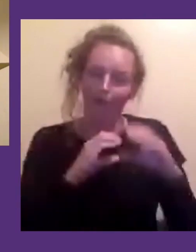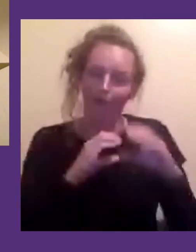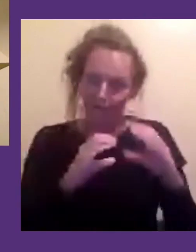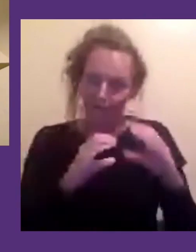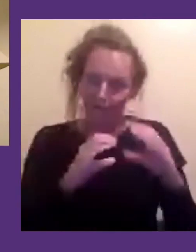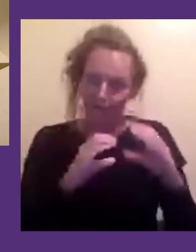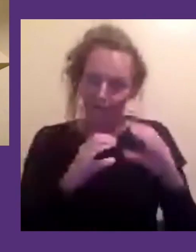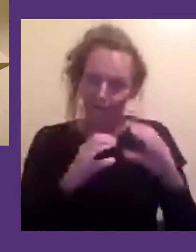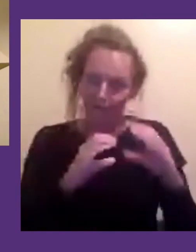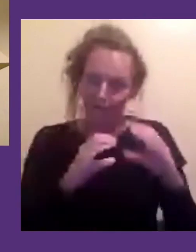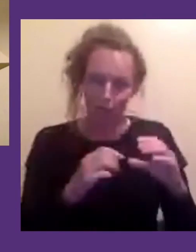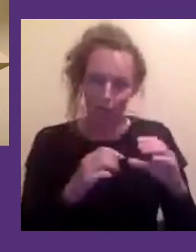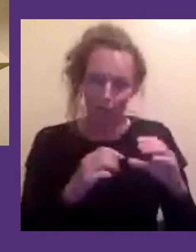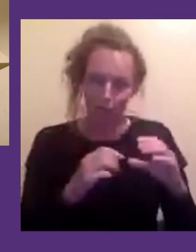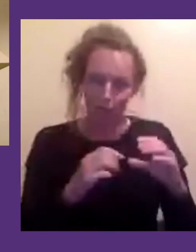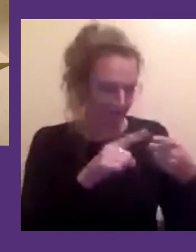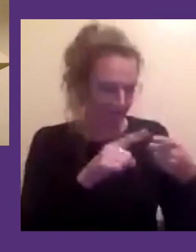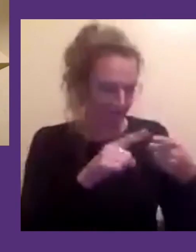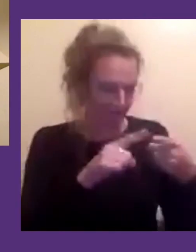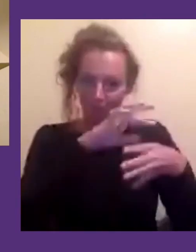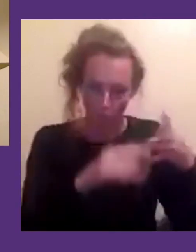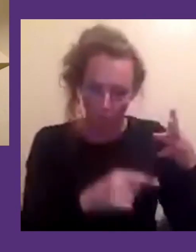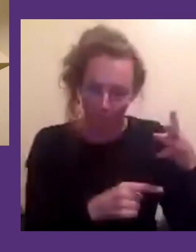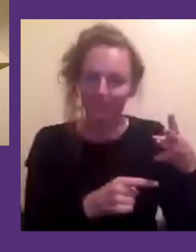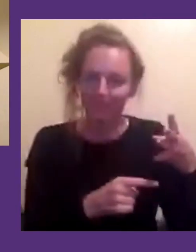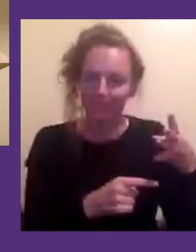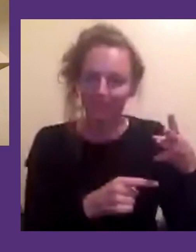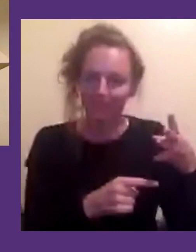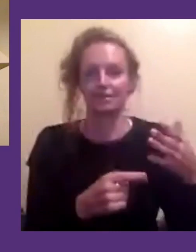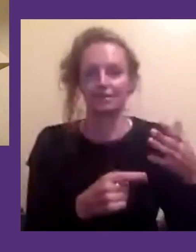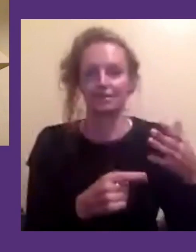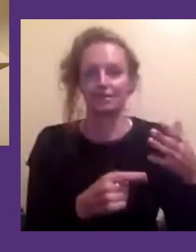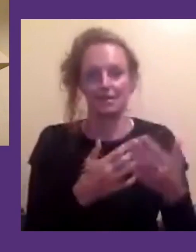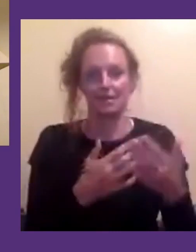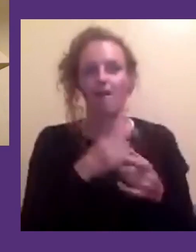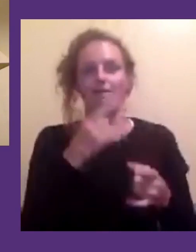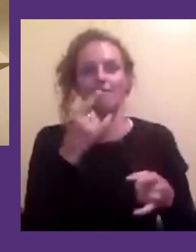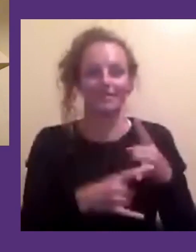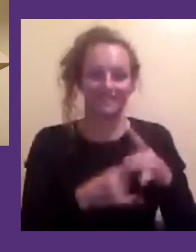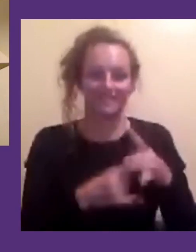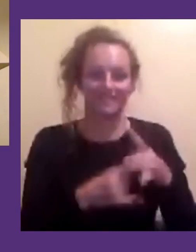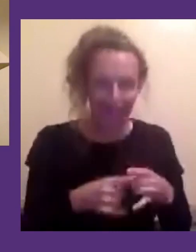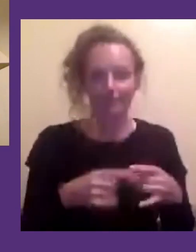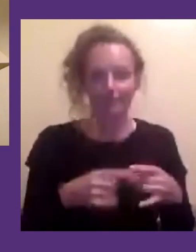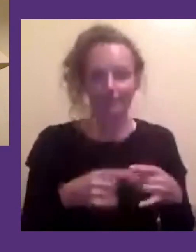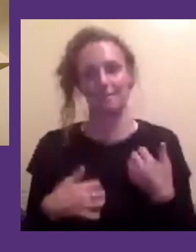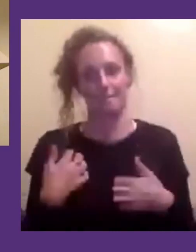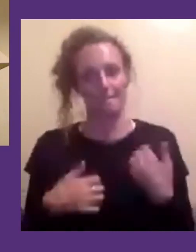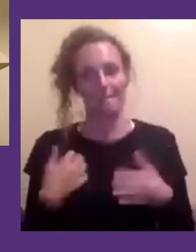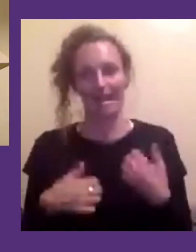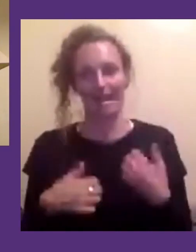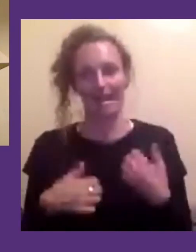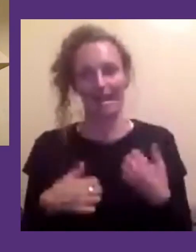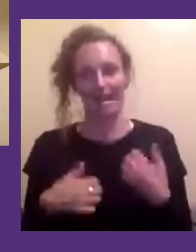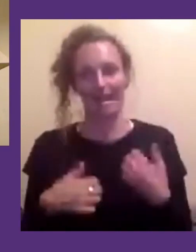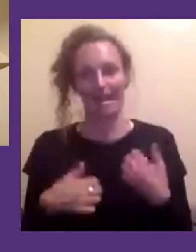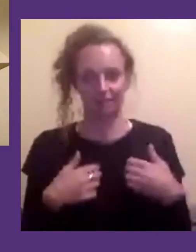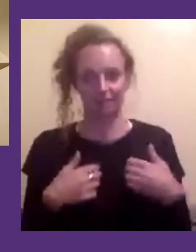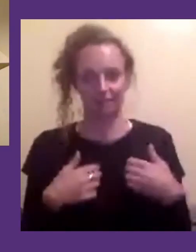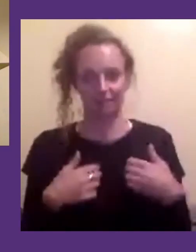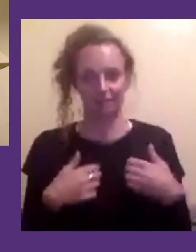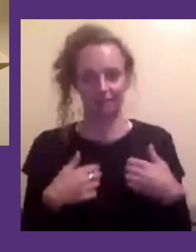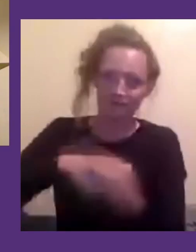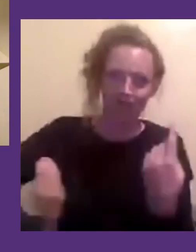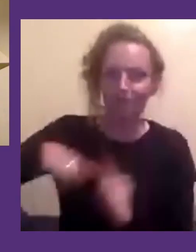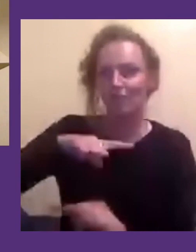and sex and passion as much as anyone else. There's this very